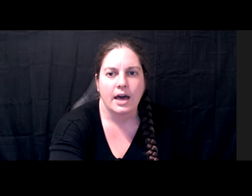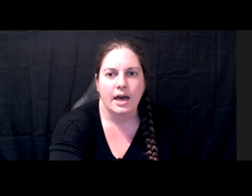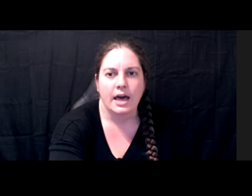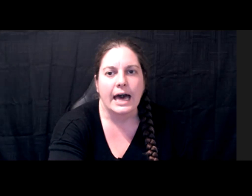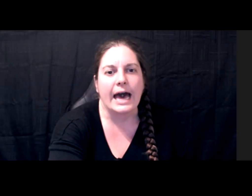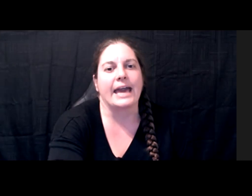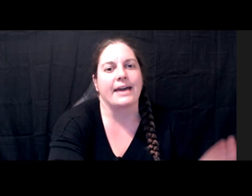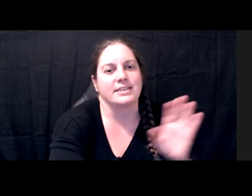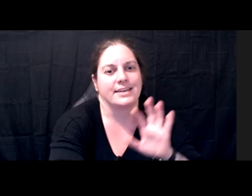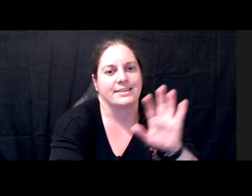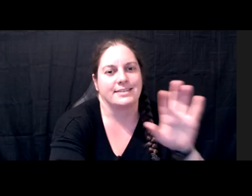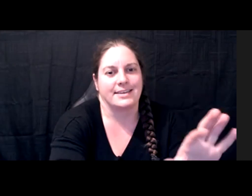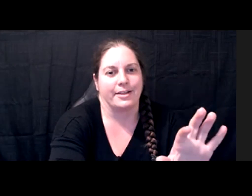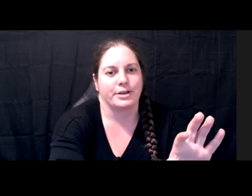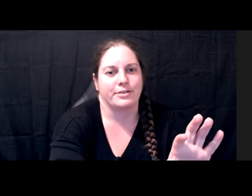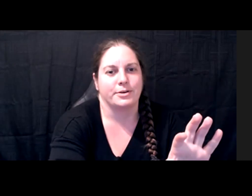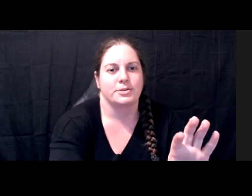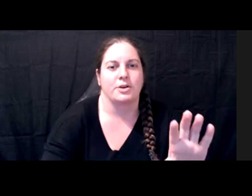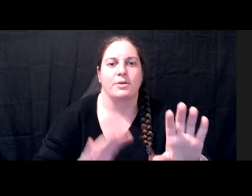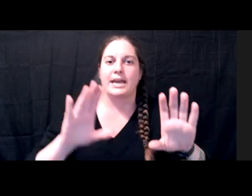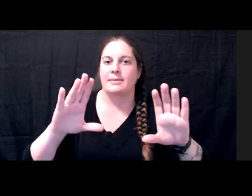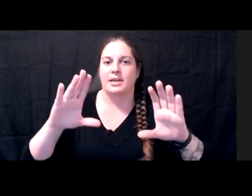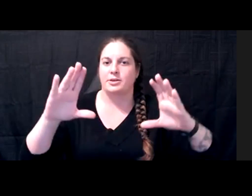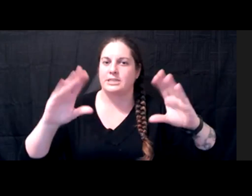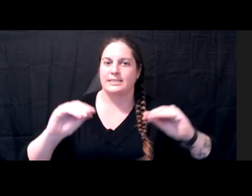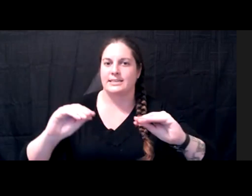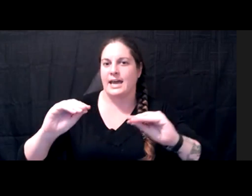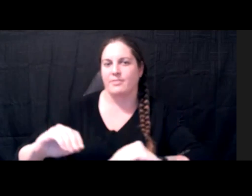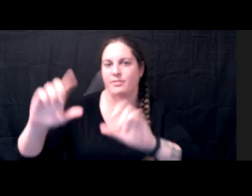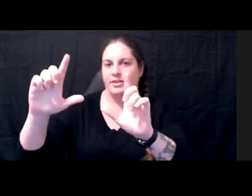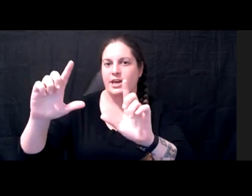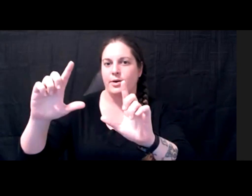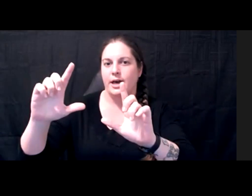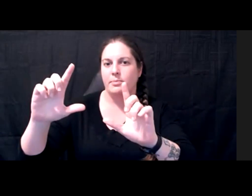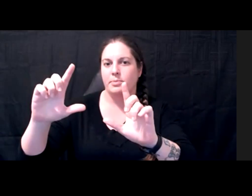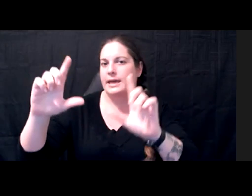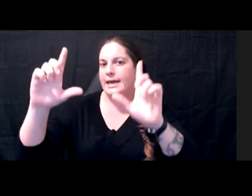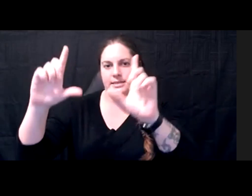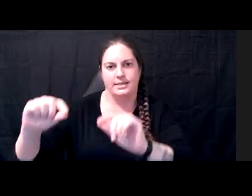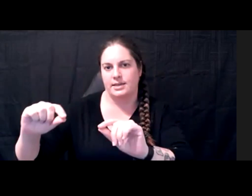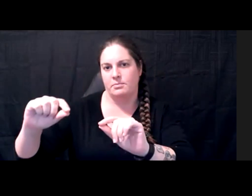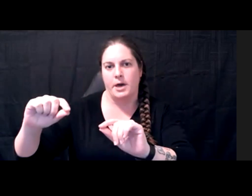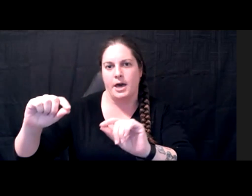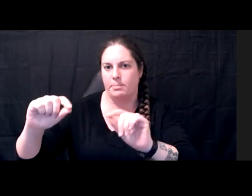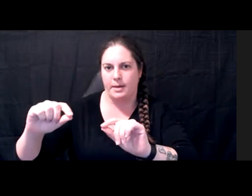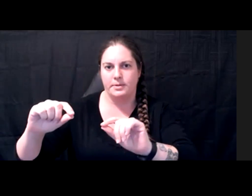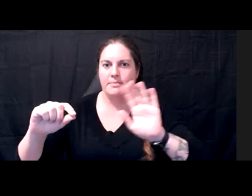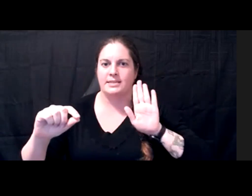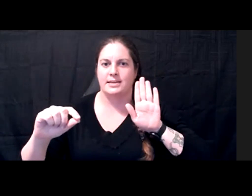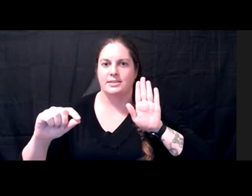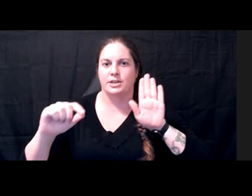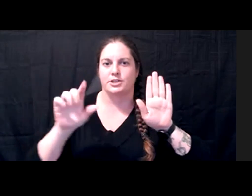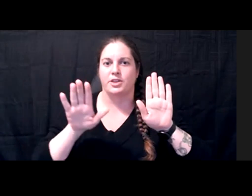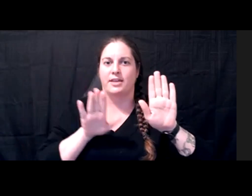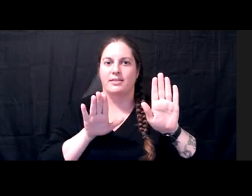screen. I have it set to gallery view, so anybody who doesn't have their video up, it doesn't pop up. It makes